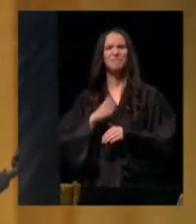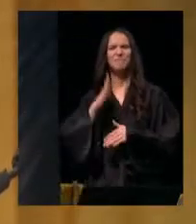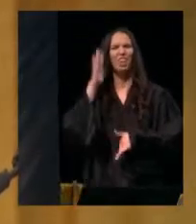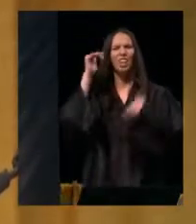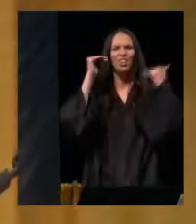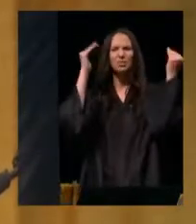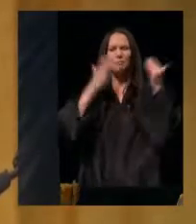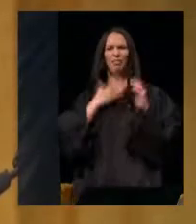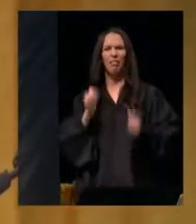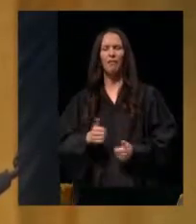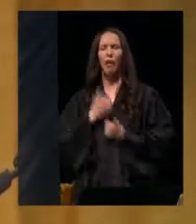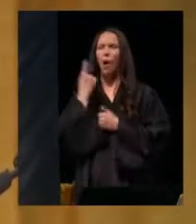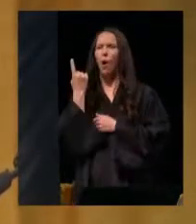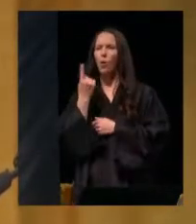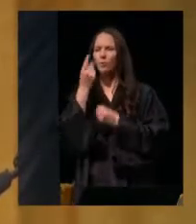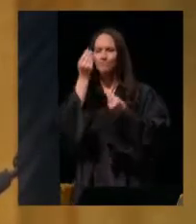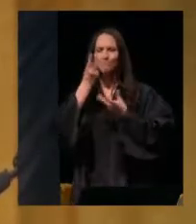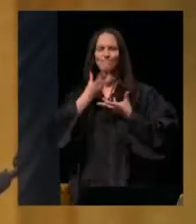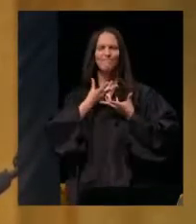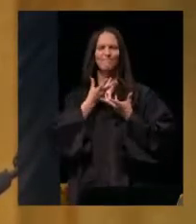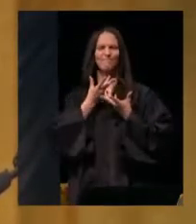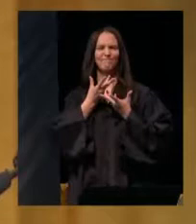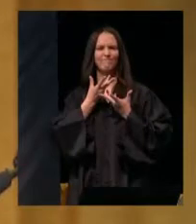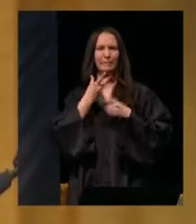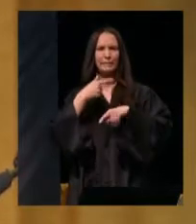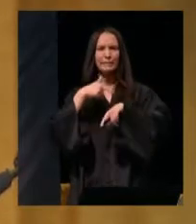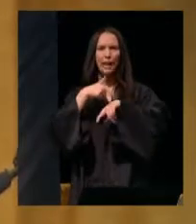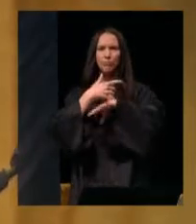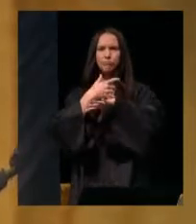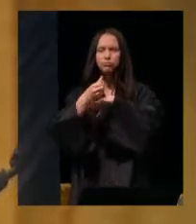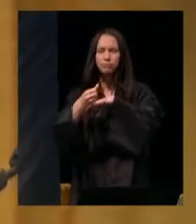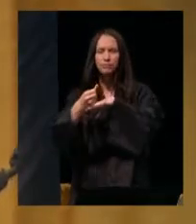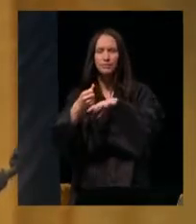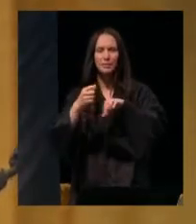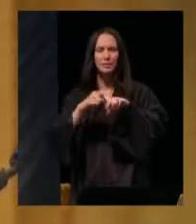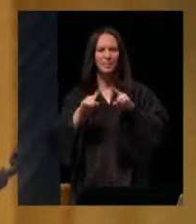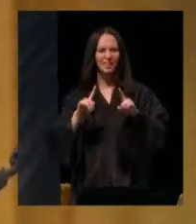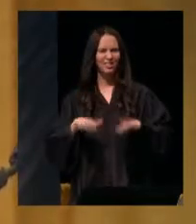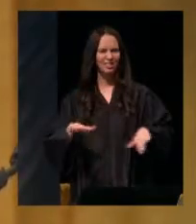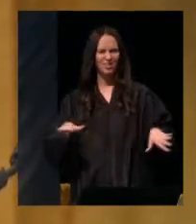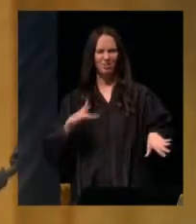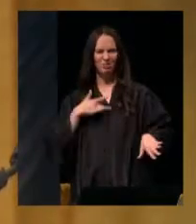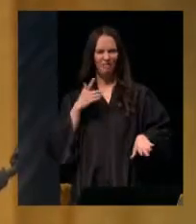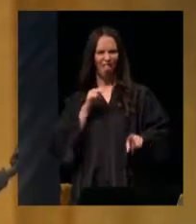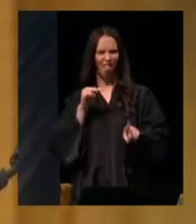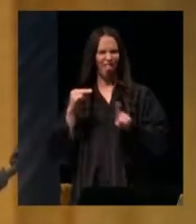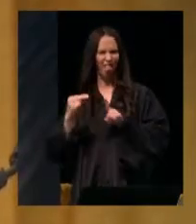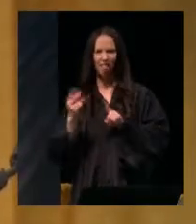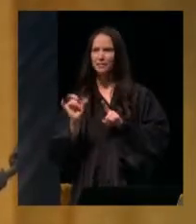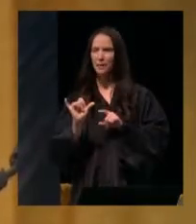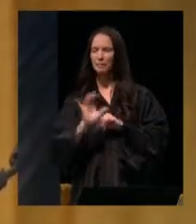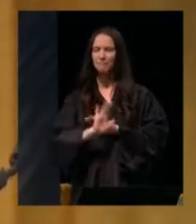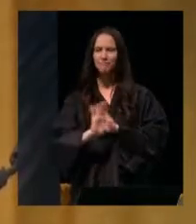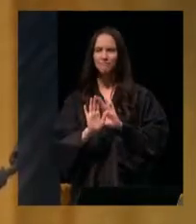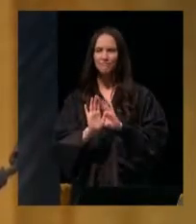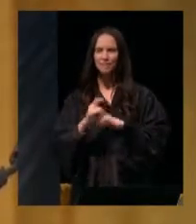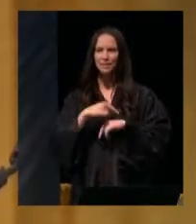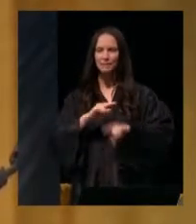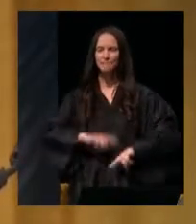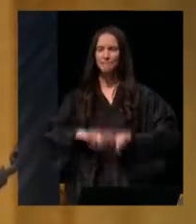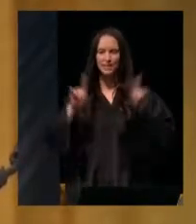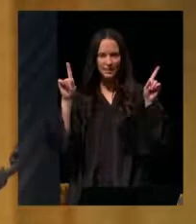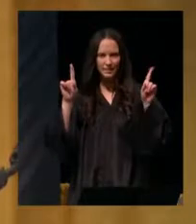just flies by. As a child, you don't have that perspective on time, but now that